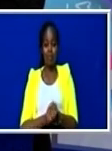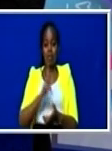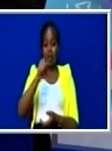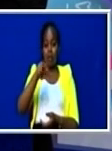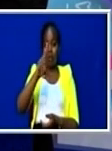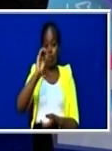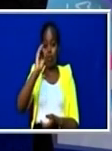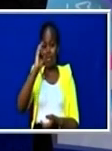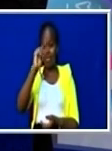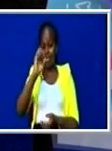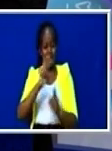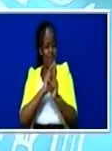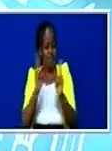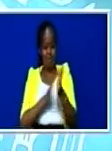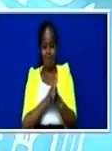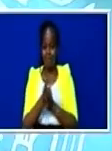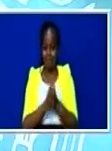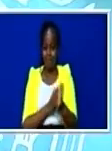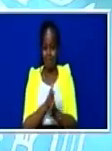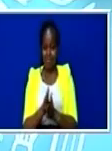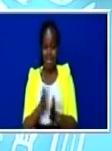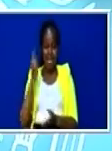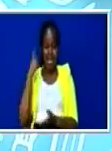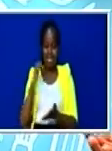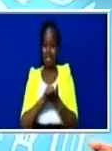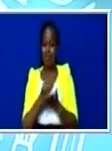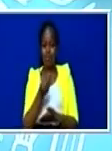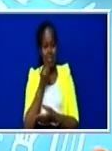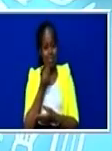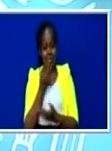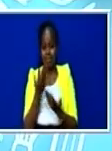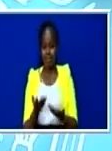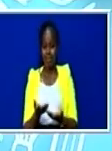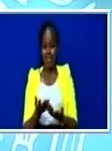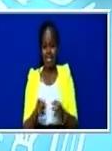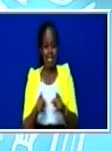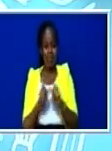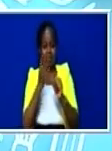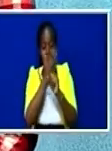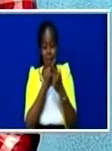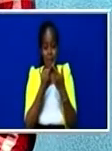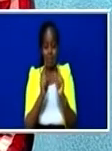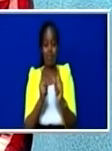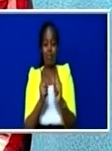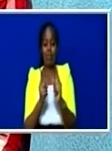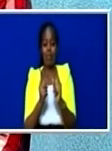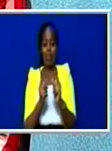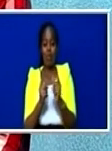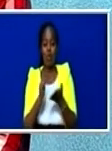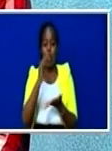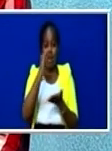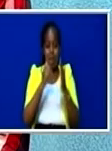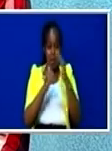are very interesting. Proteins. The eggs we eat. The eggs you eat, yes. But then we will limit